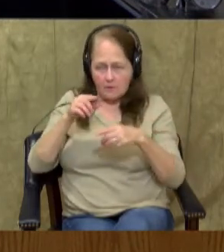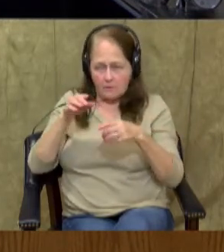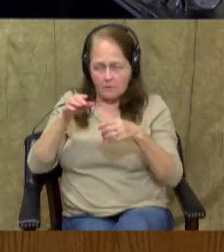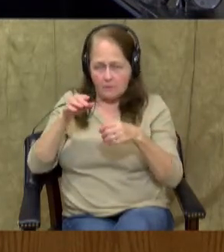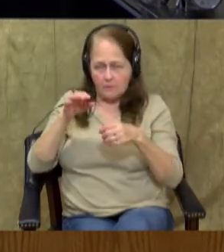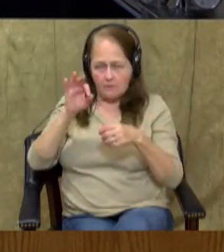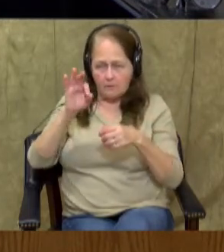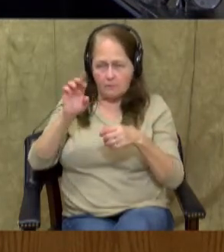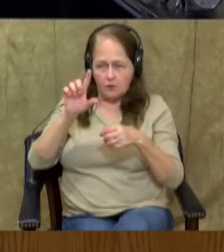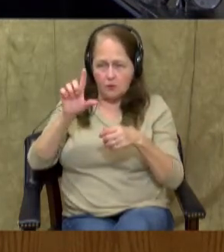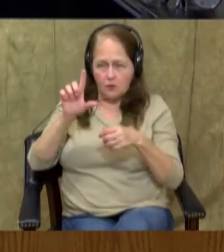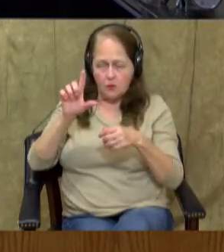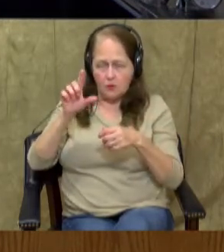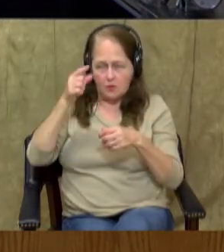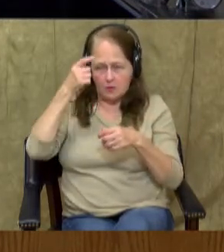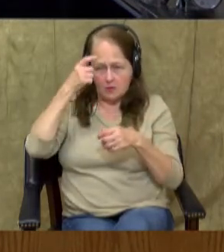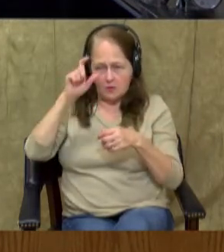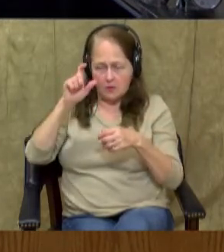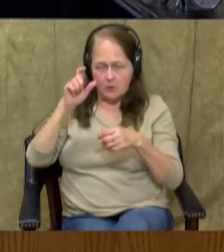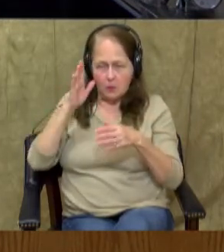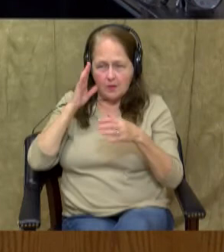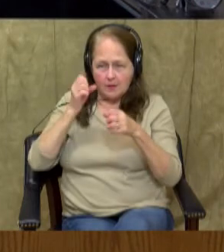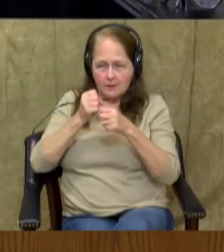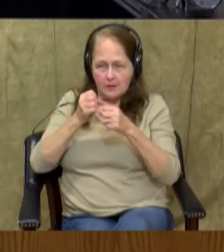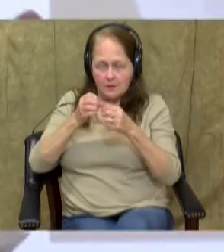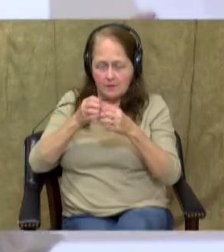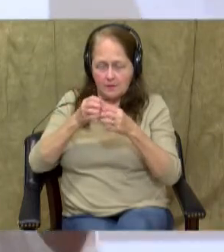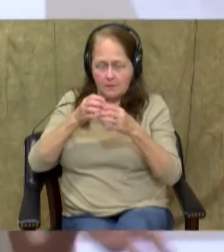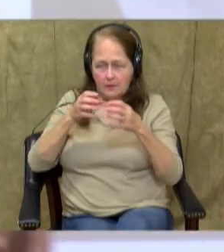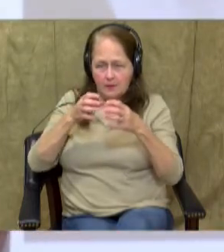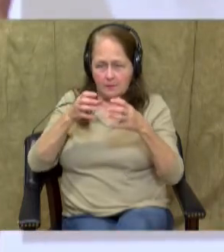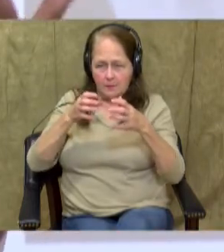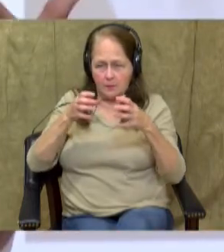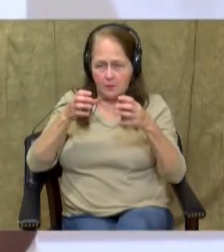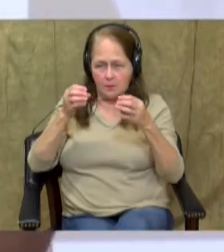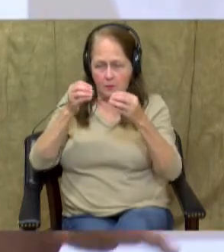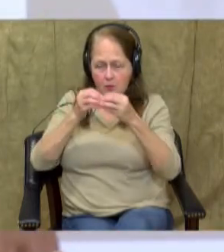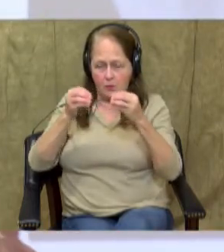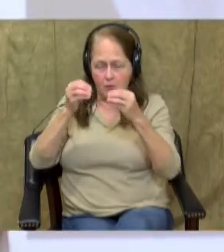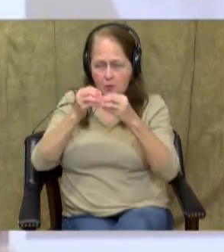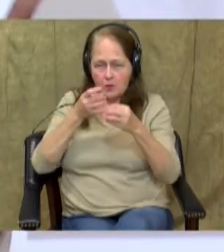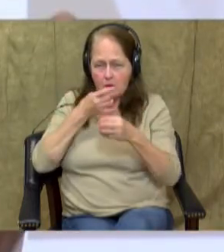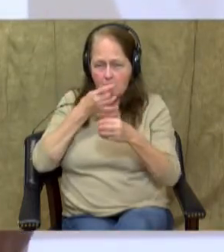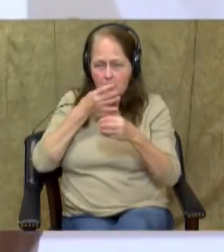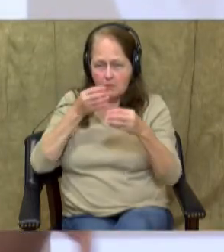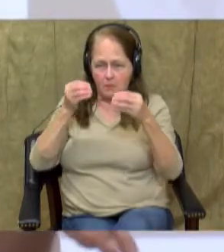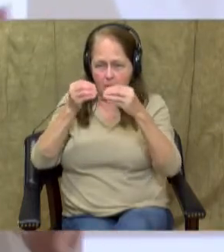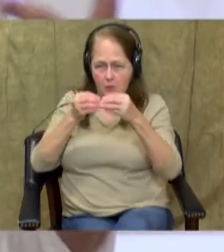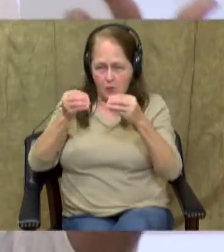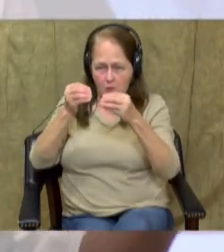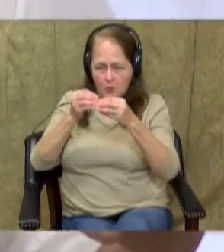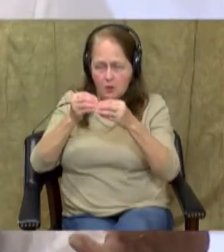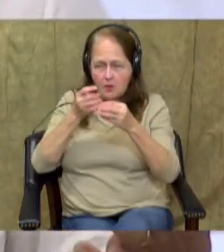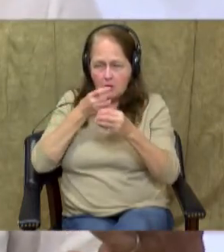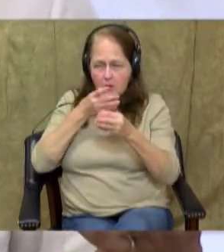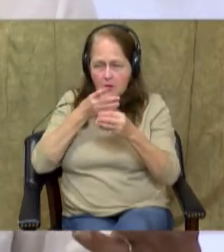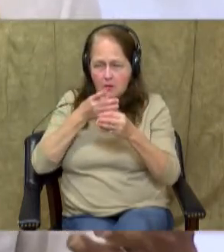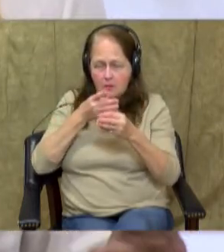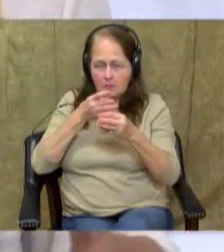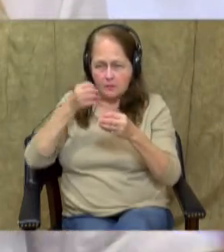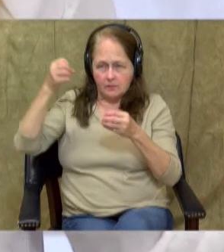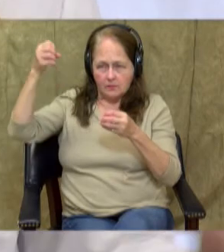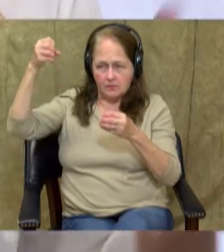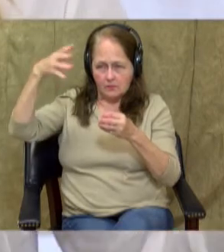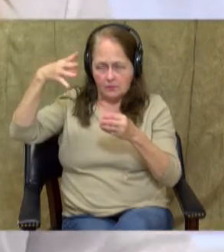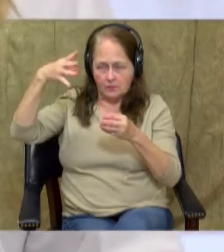lit portion is getting bigger. We see a little bit more of the light, and a little bit more of the light, and a little bit more of the light, and a little bit more of the